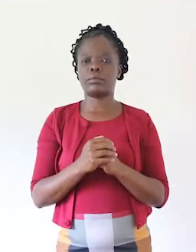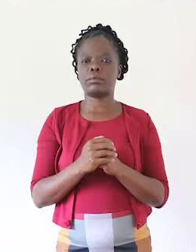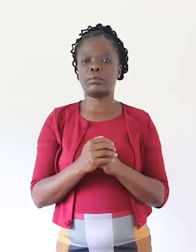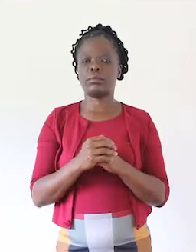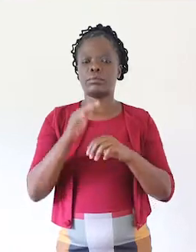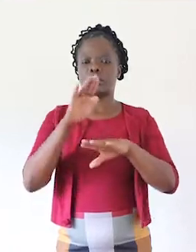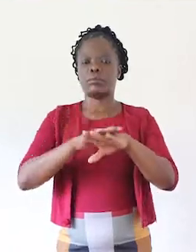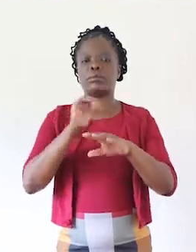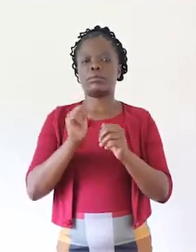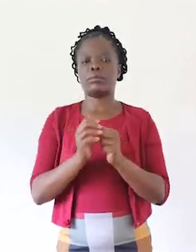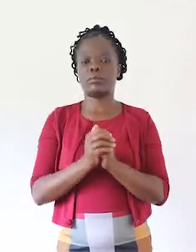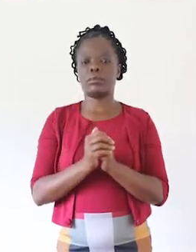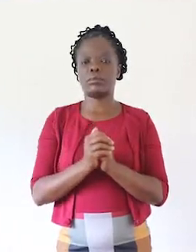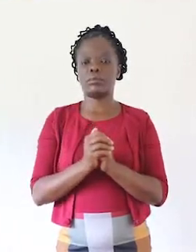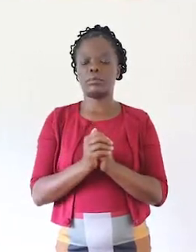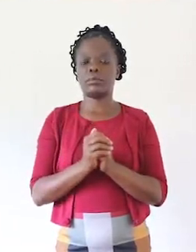Good.